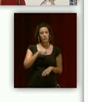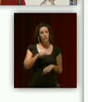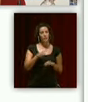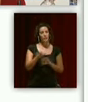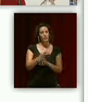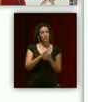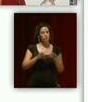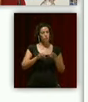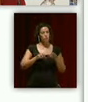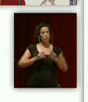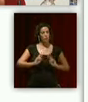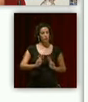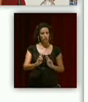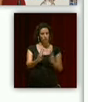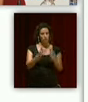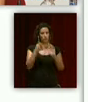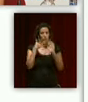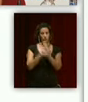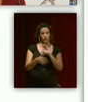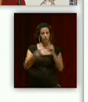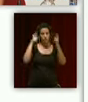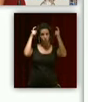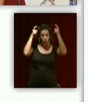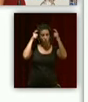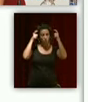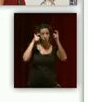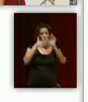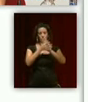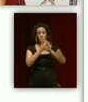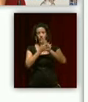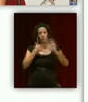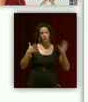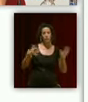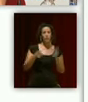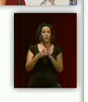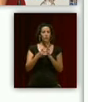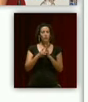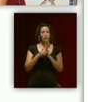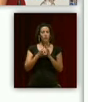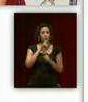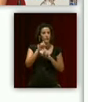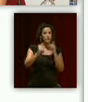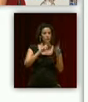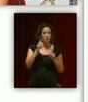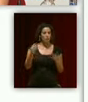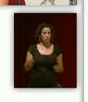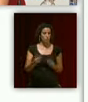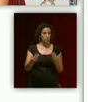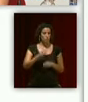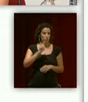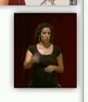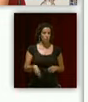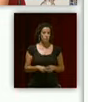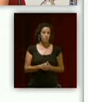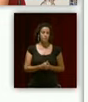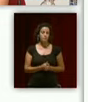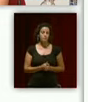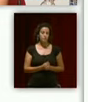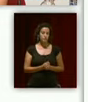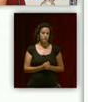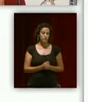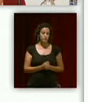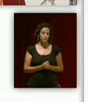normally shows. In this research studies, we used active electrodes that enable us to quickly position